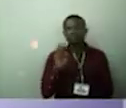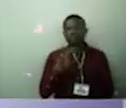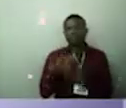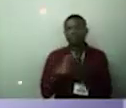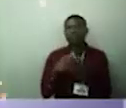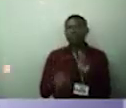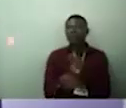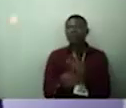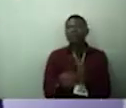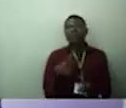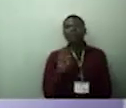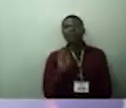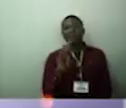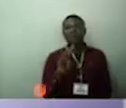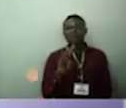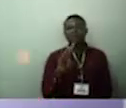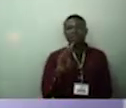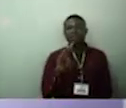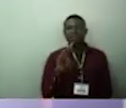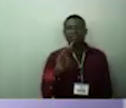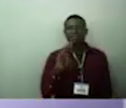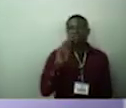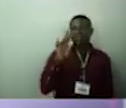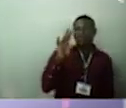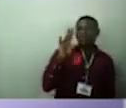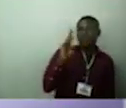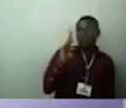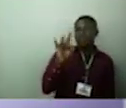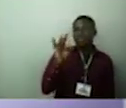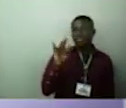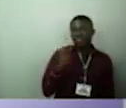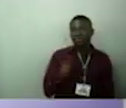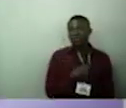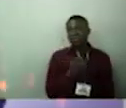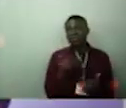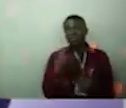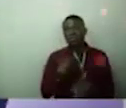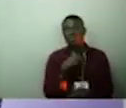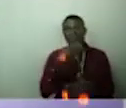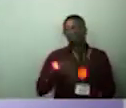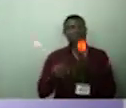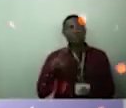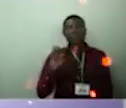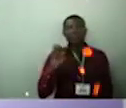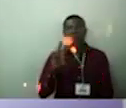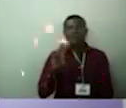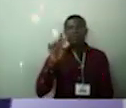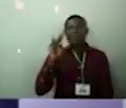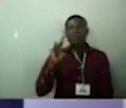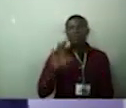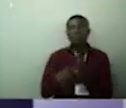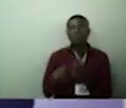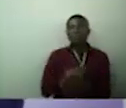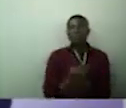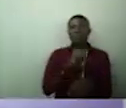Revelation chapter 18. But for now, let's go to the book of Revelation chapter 17 verse 1 to 7. Then I'll do